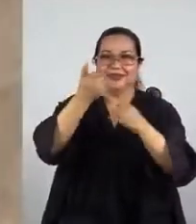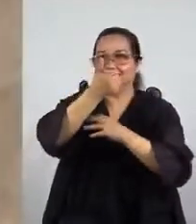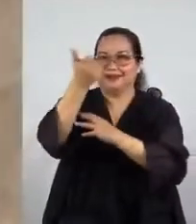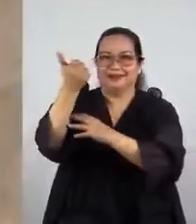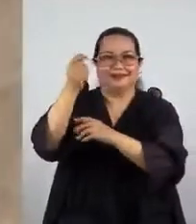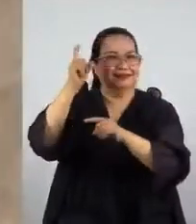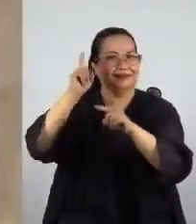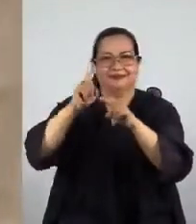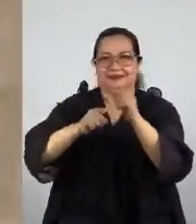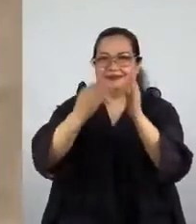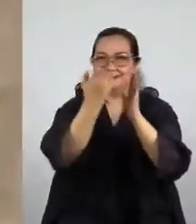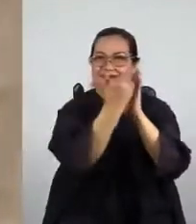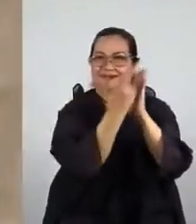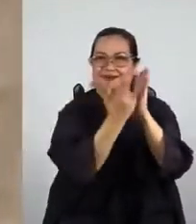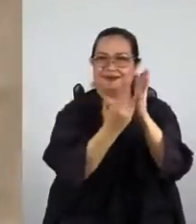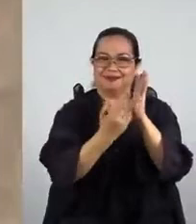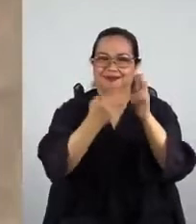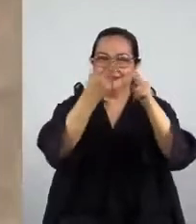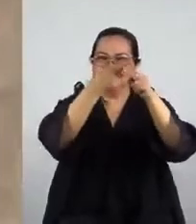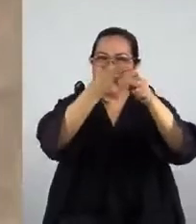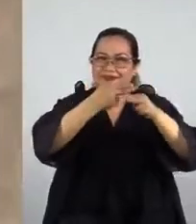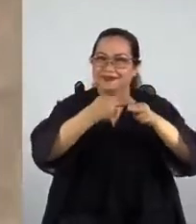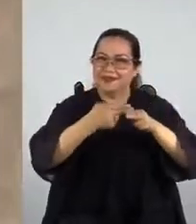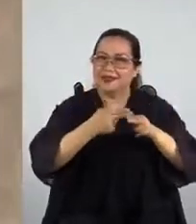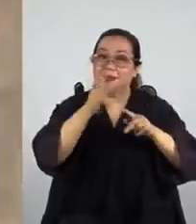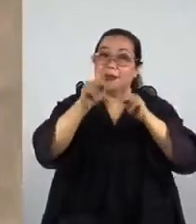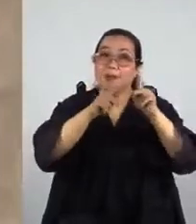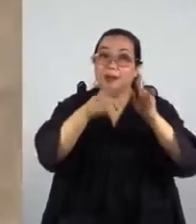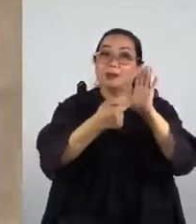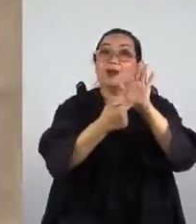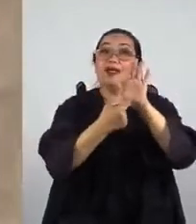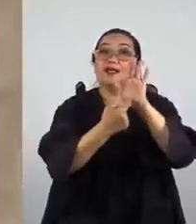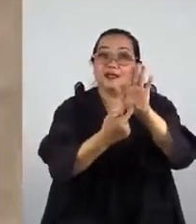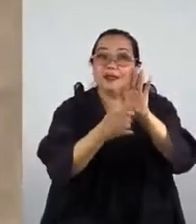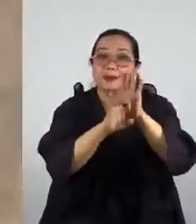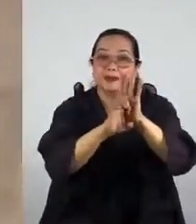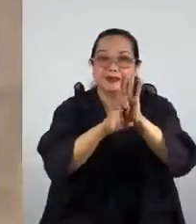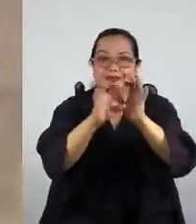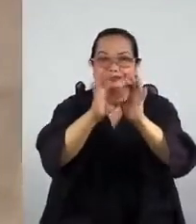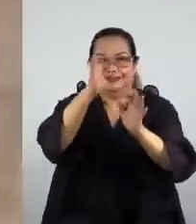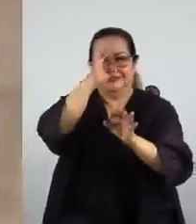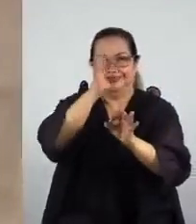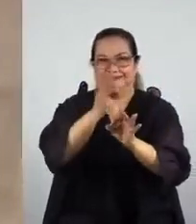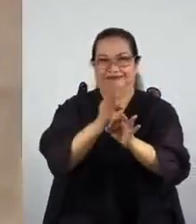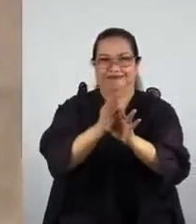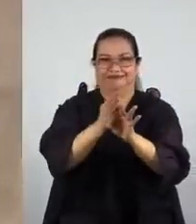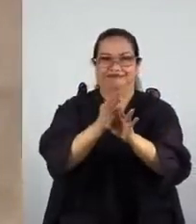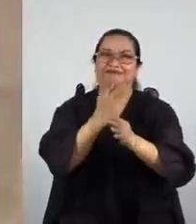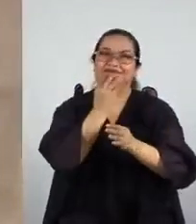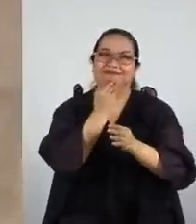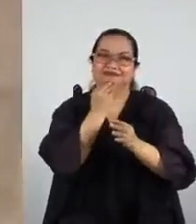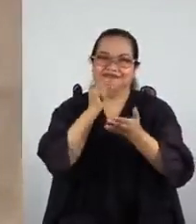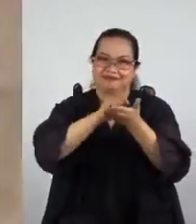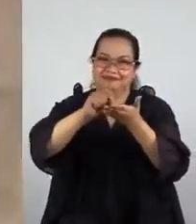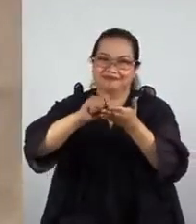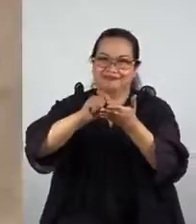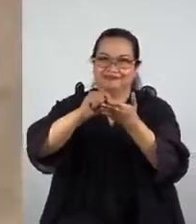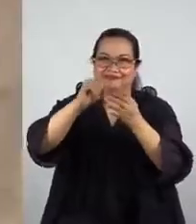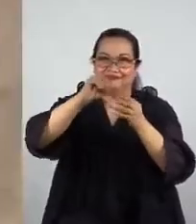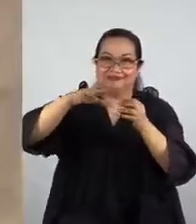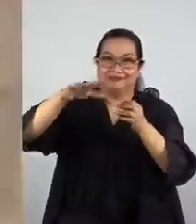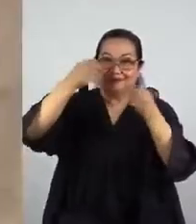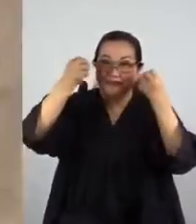couldn't even name anymore. The writer of Hebrews was specifically referring to this cloud of